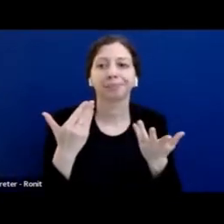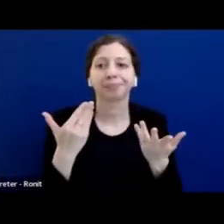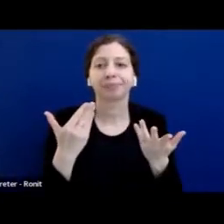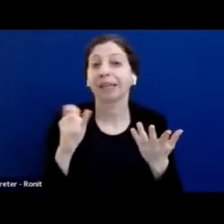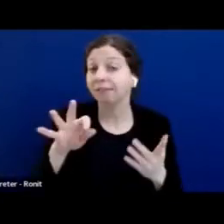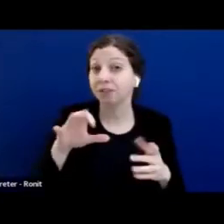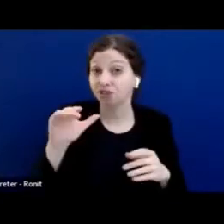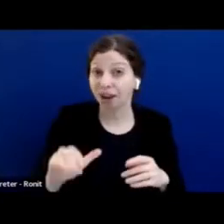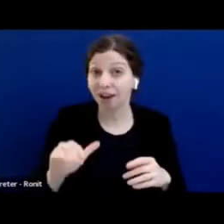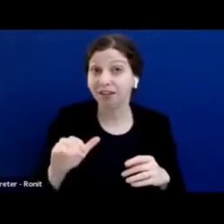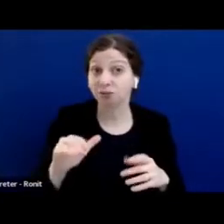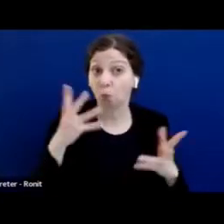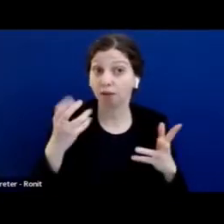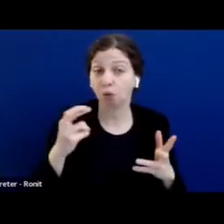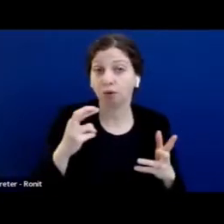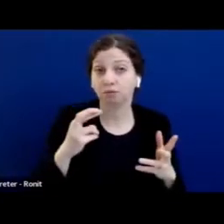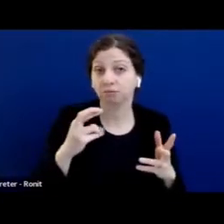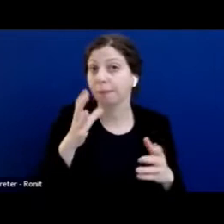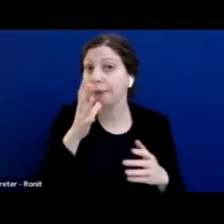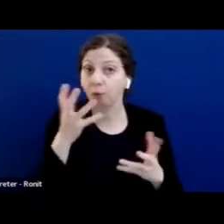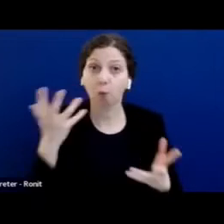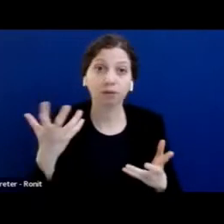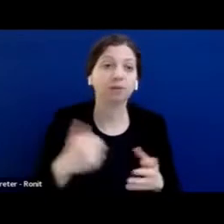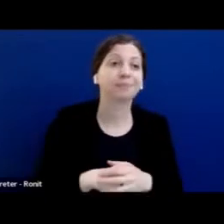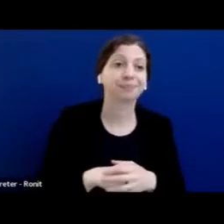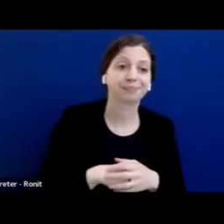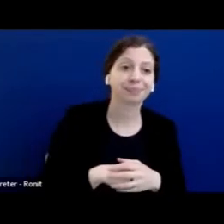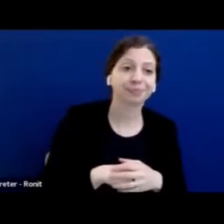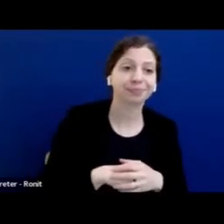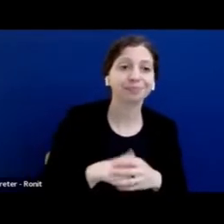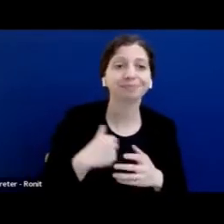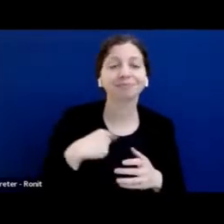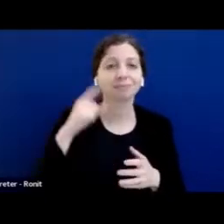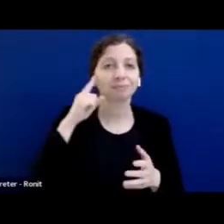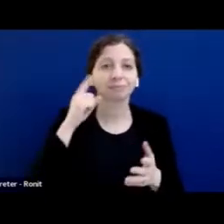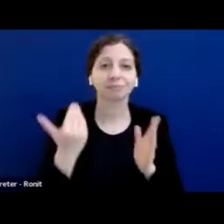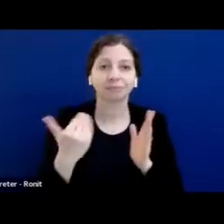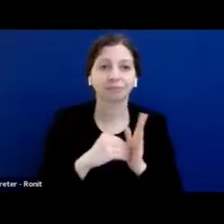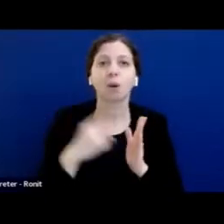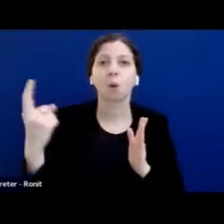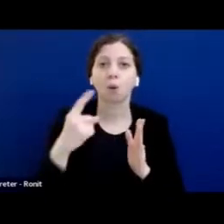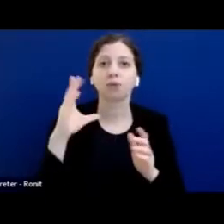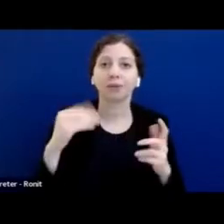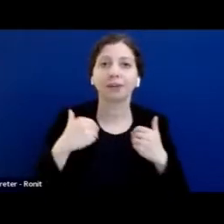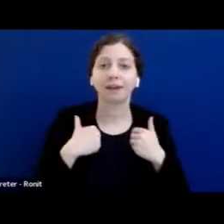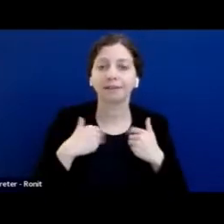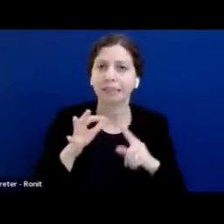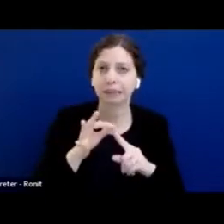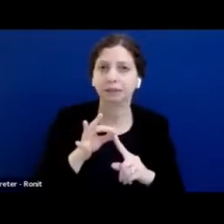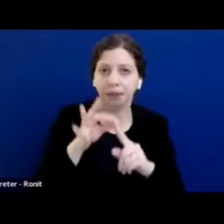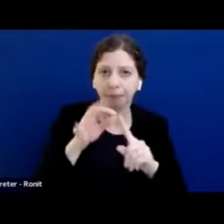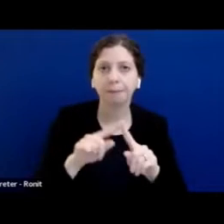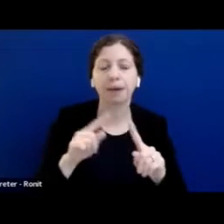the child desires it or the mother desires it. So, I think that, again, there are always going to be exceptions, but I think that the